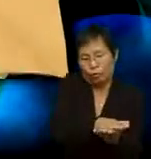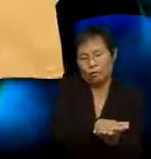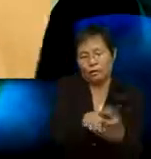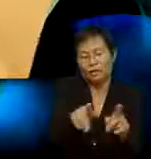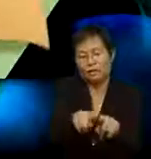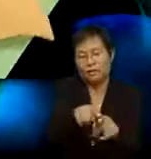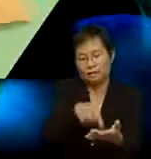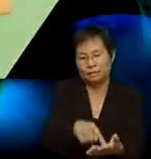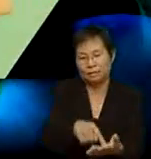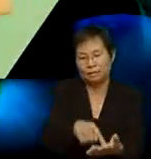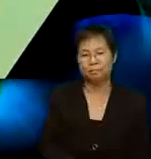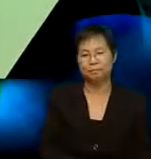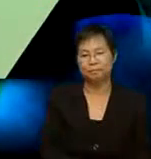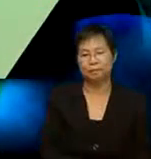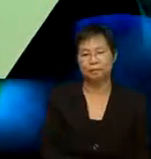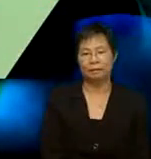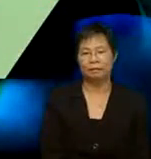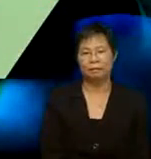like this.